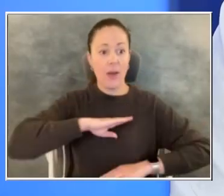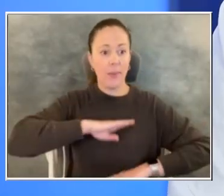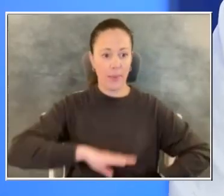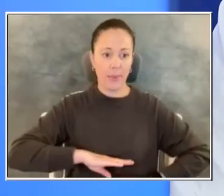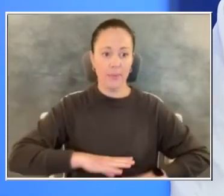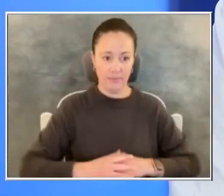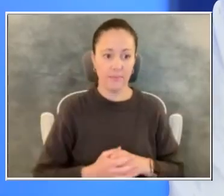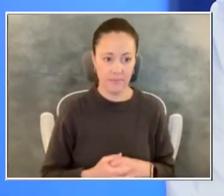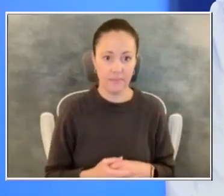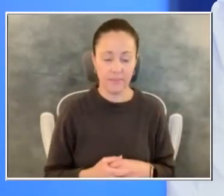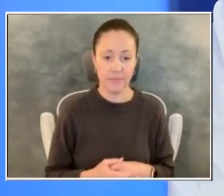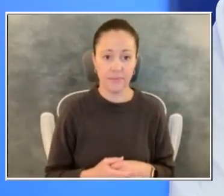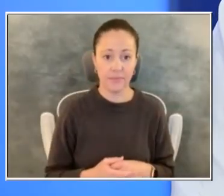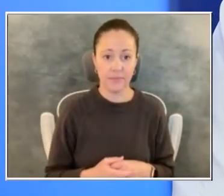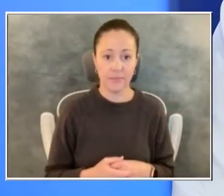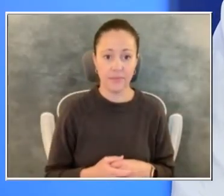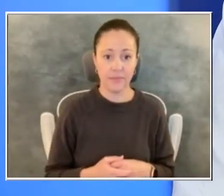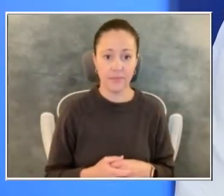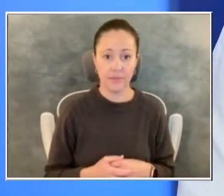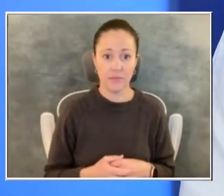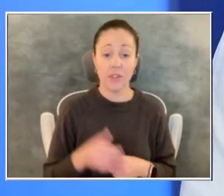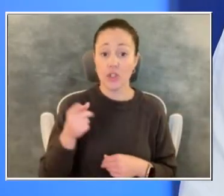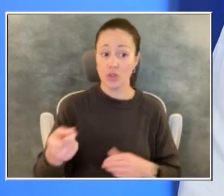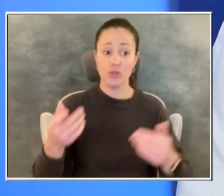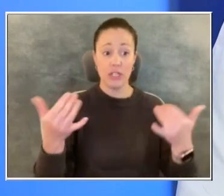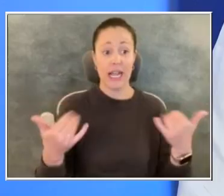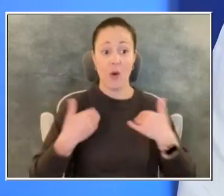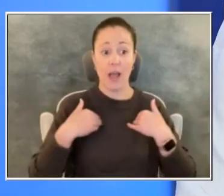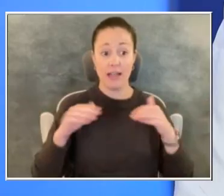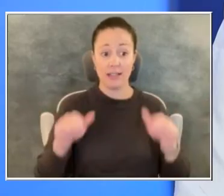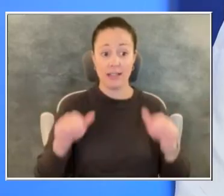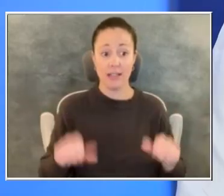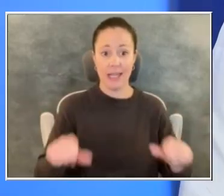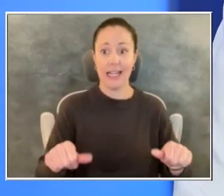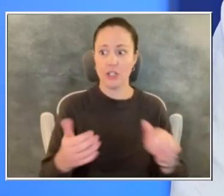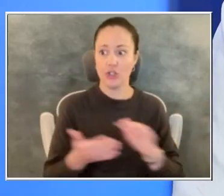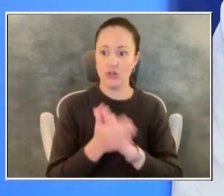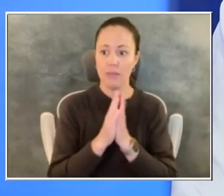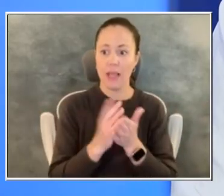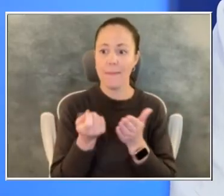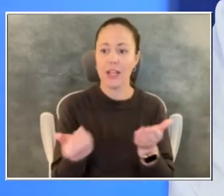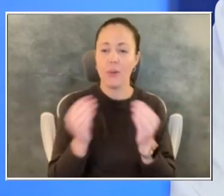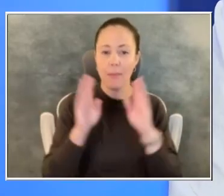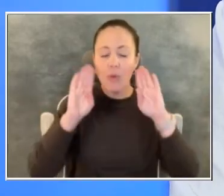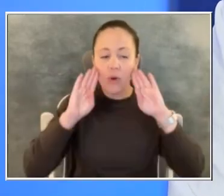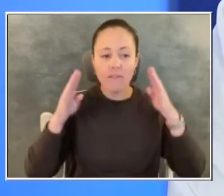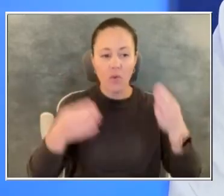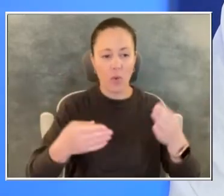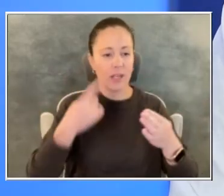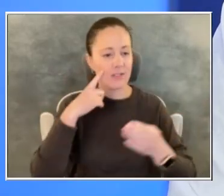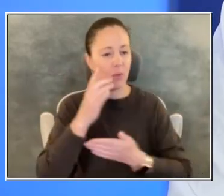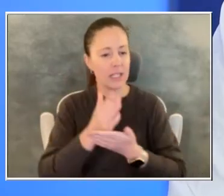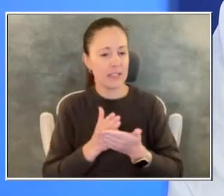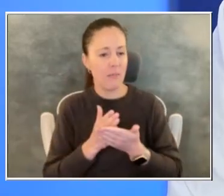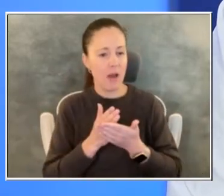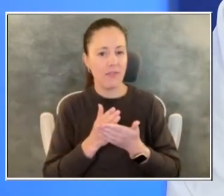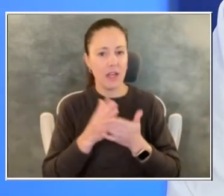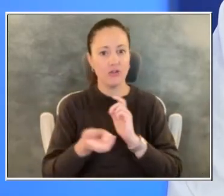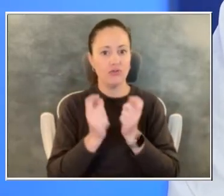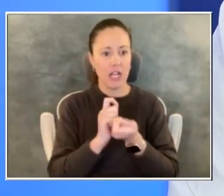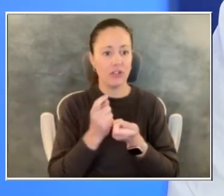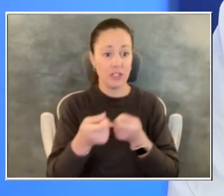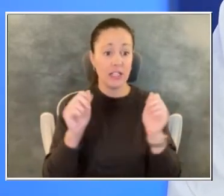her, she has now the ability to just be a little bit more focused on what are some of the small changes that she can do.